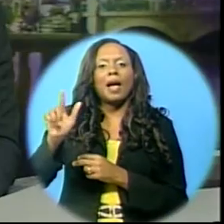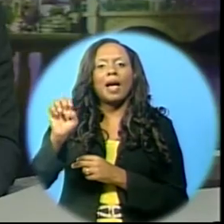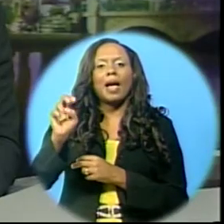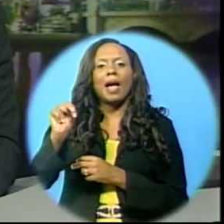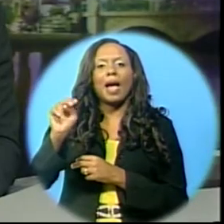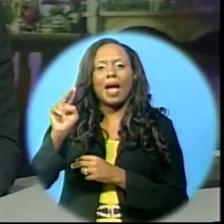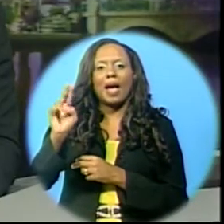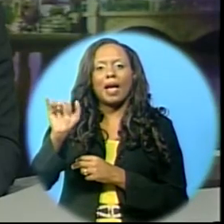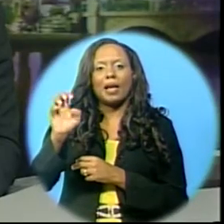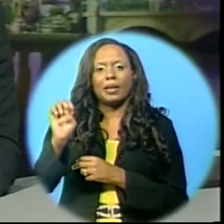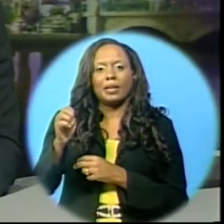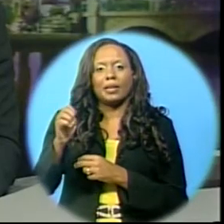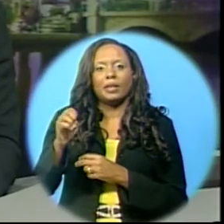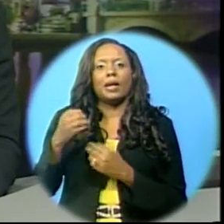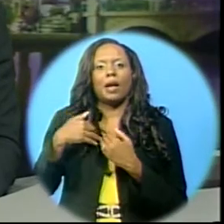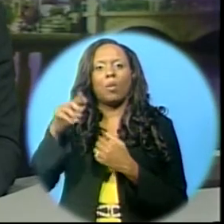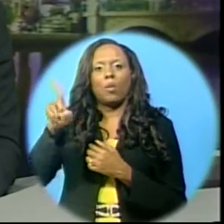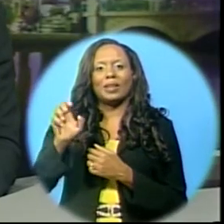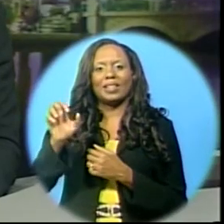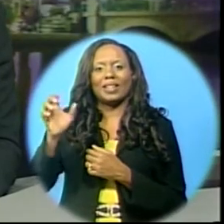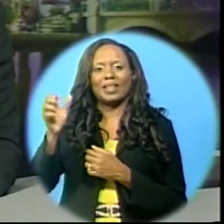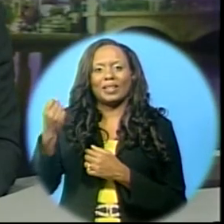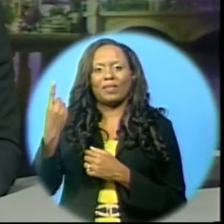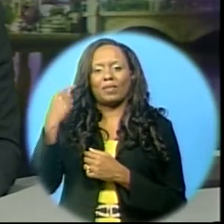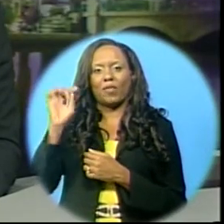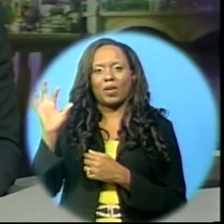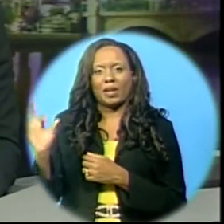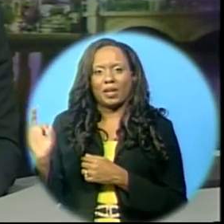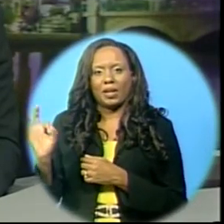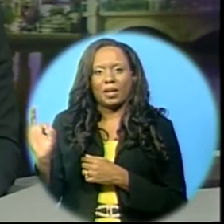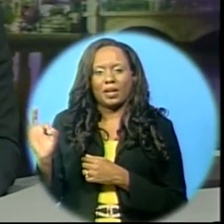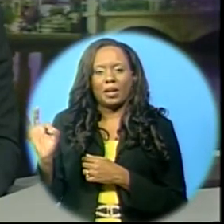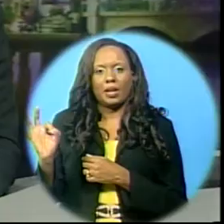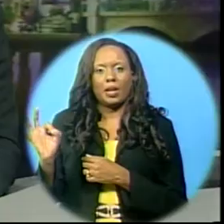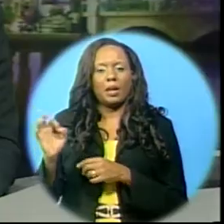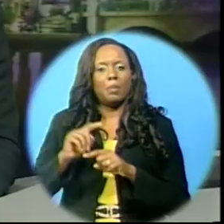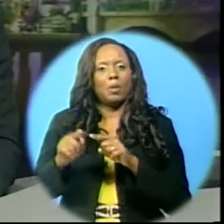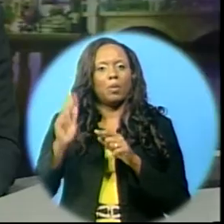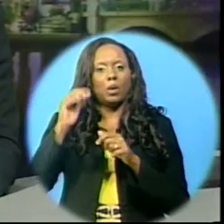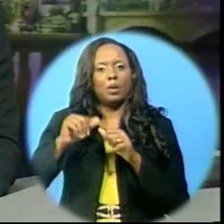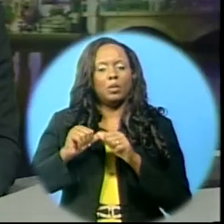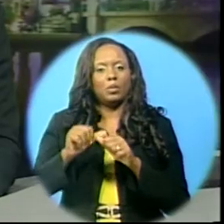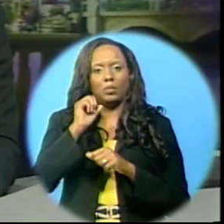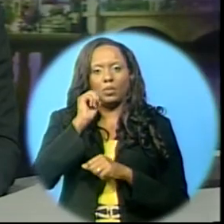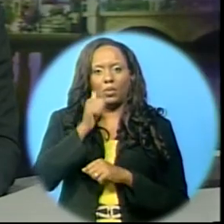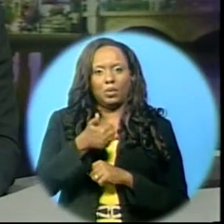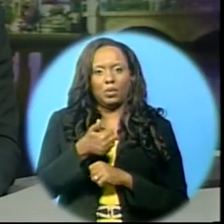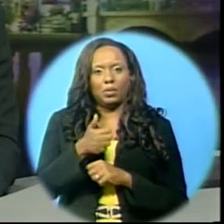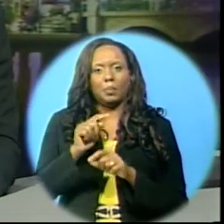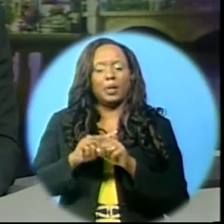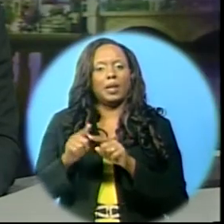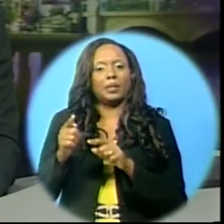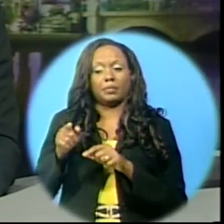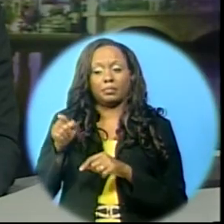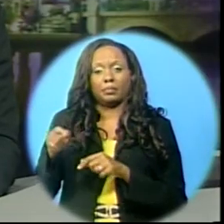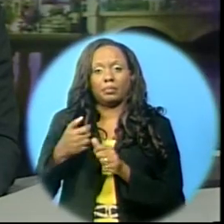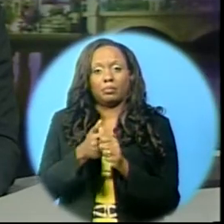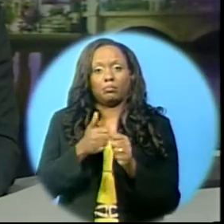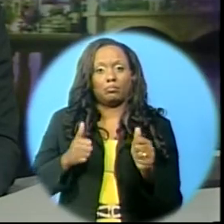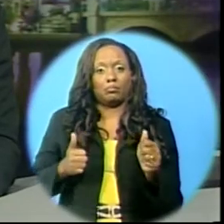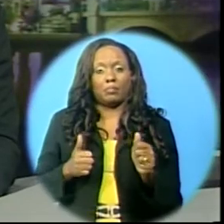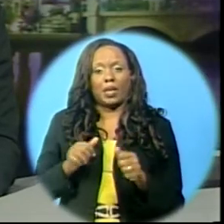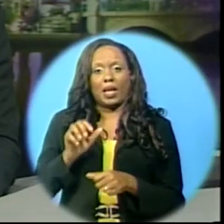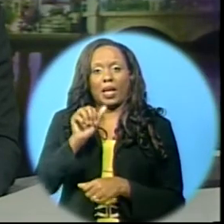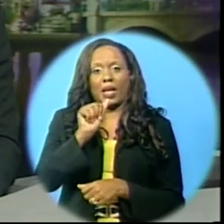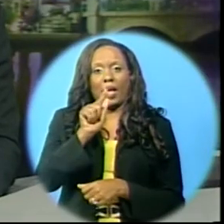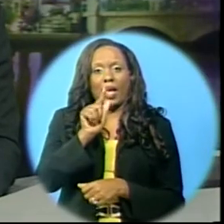their 28 overs, meaning they have 2 overs to complete when play resumes tomorrow morning. They trail by 24 runs after sending